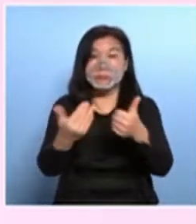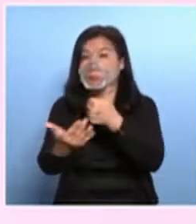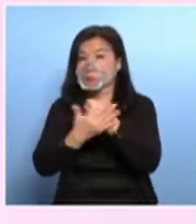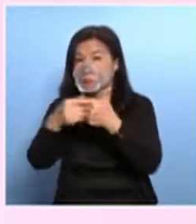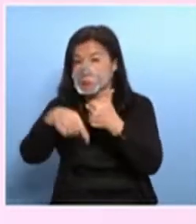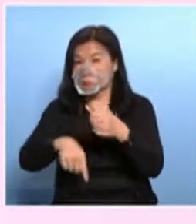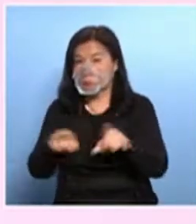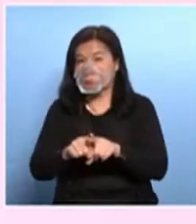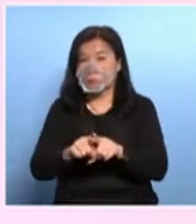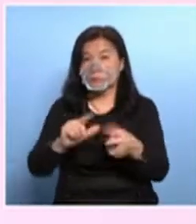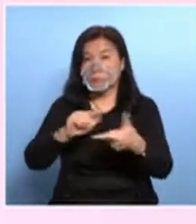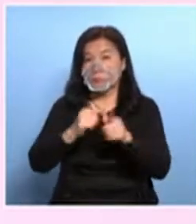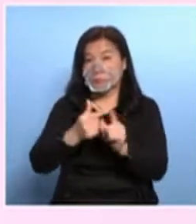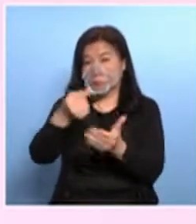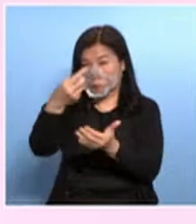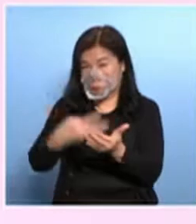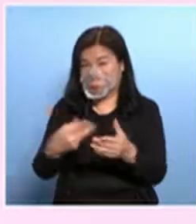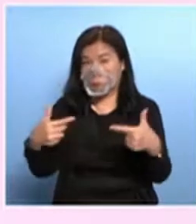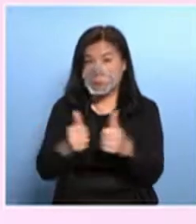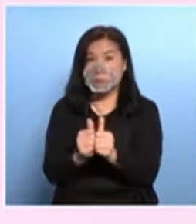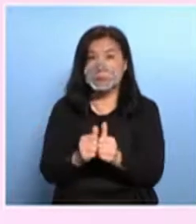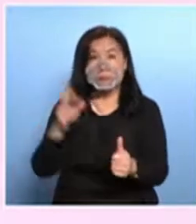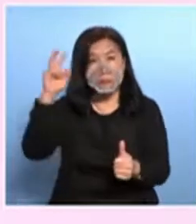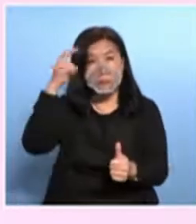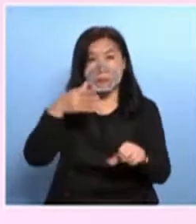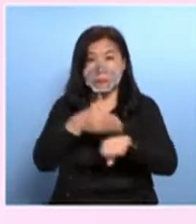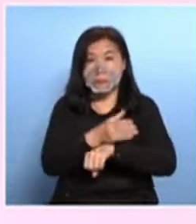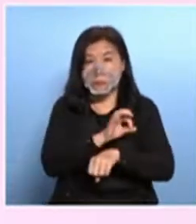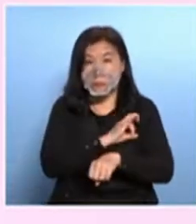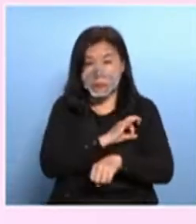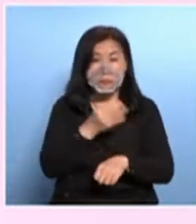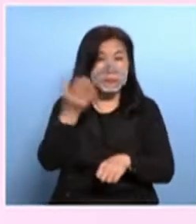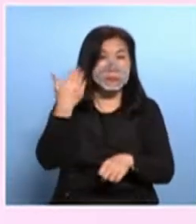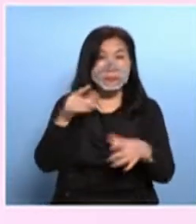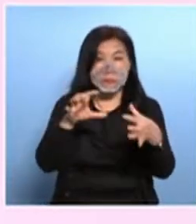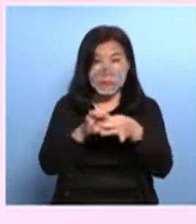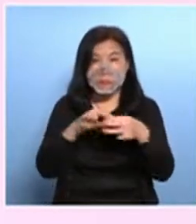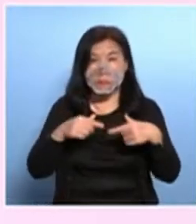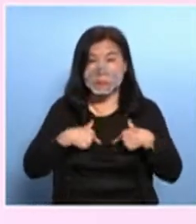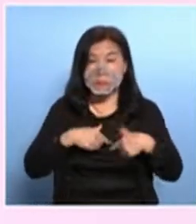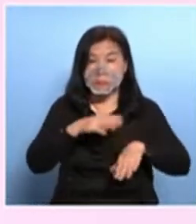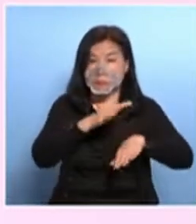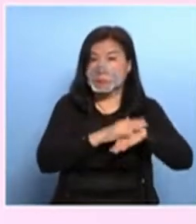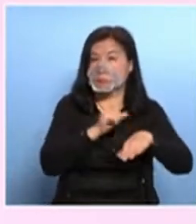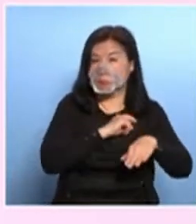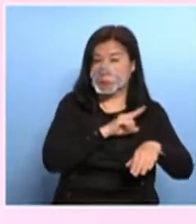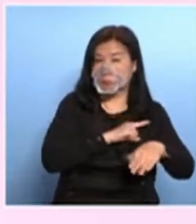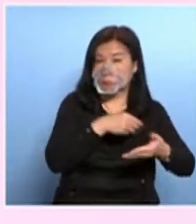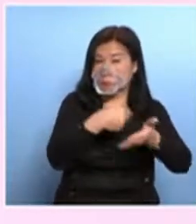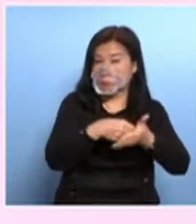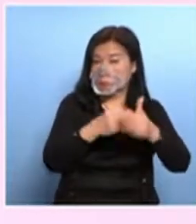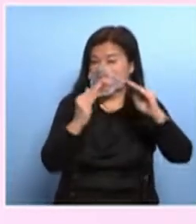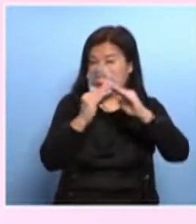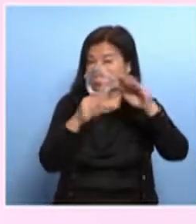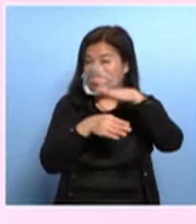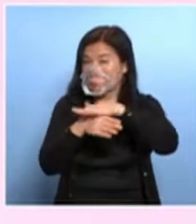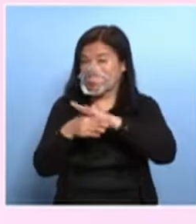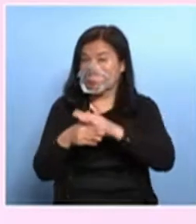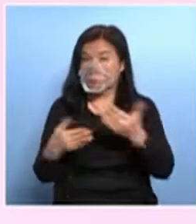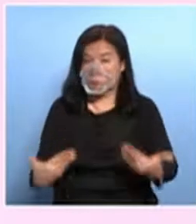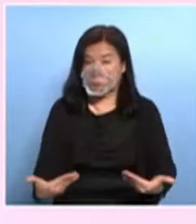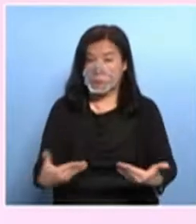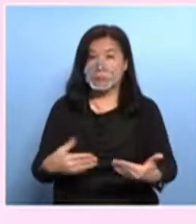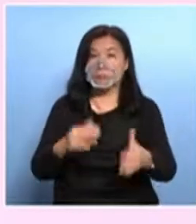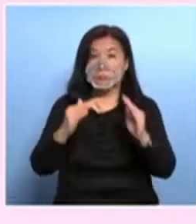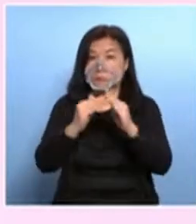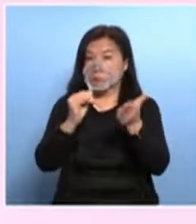prevailing circumstances to allow flexibility for the measure. In addition, in view of the public concern over the multiple rates concession received by